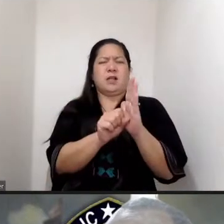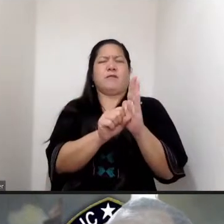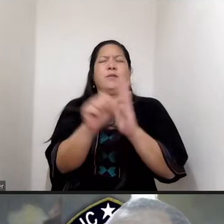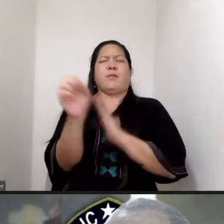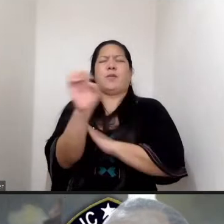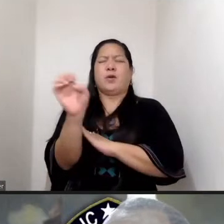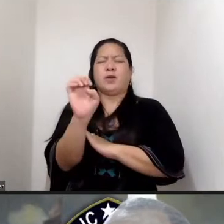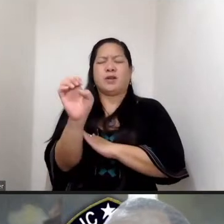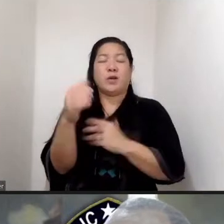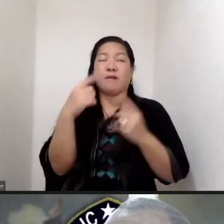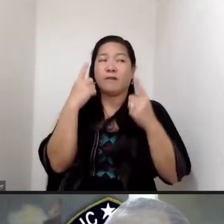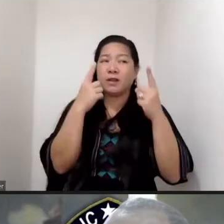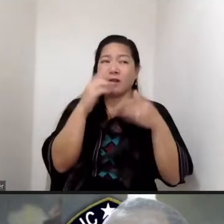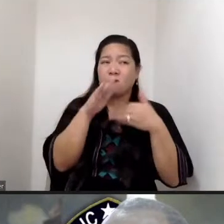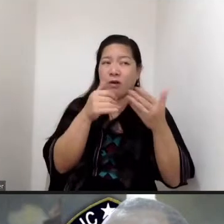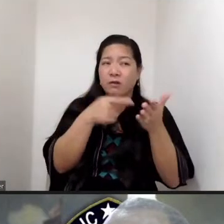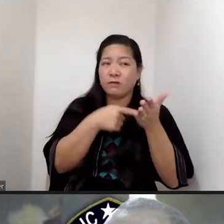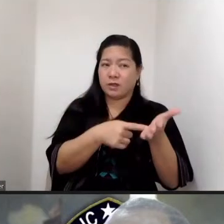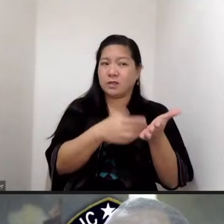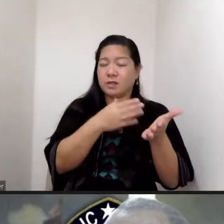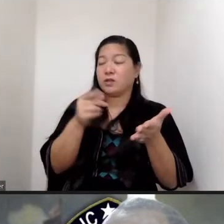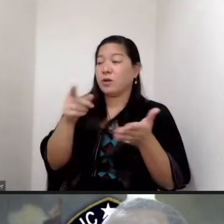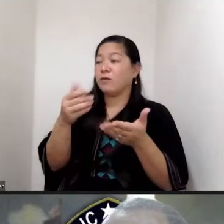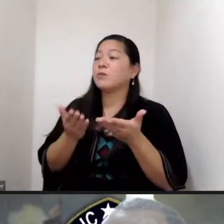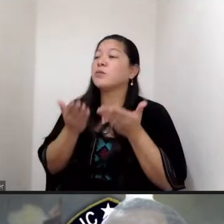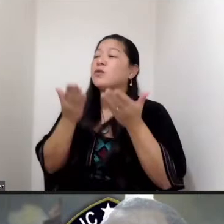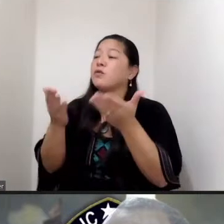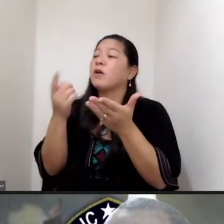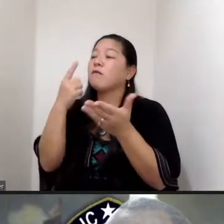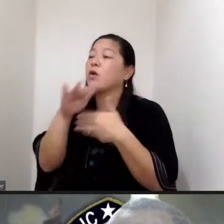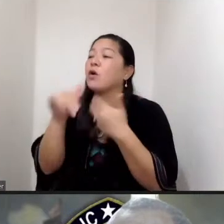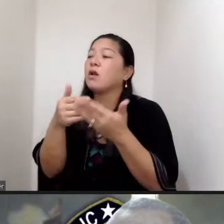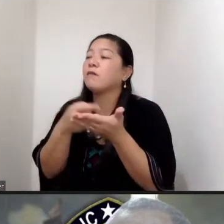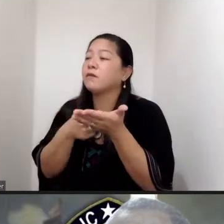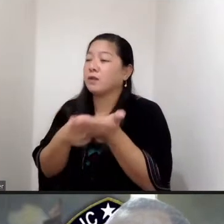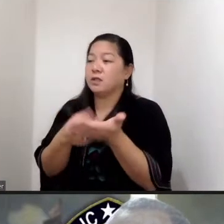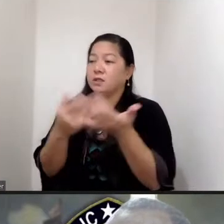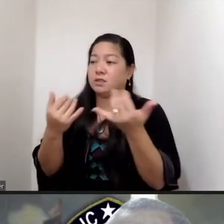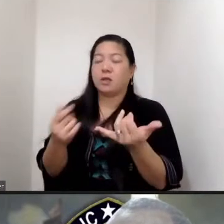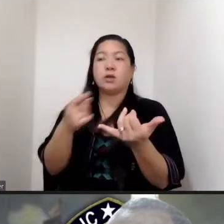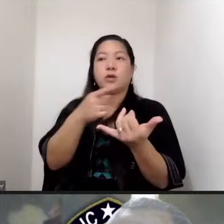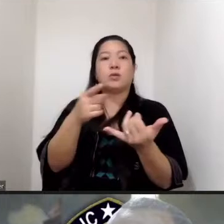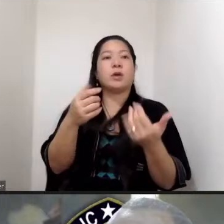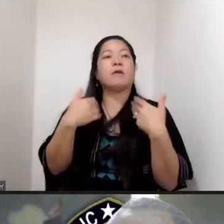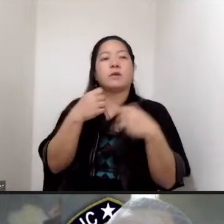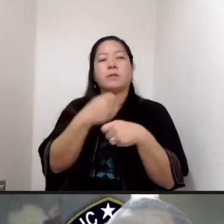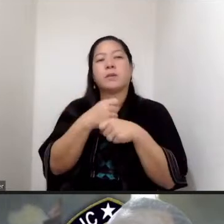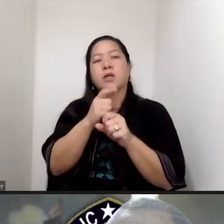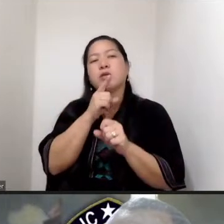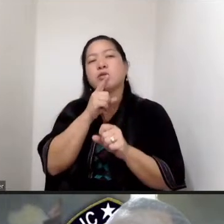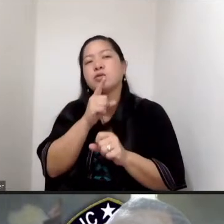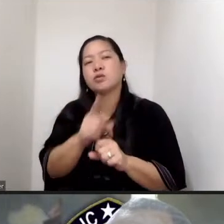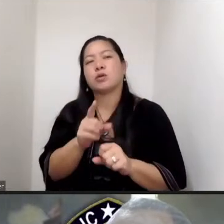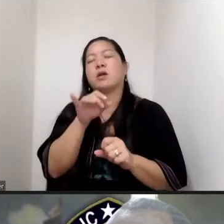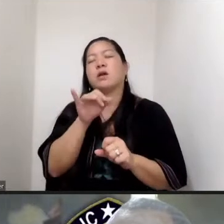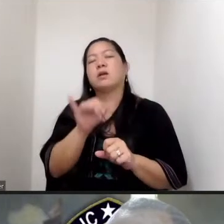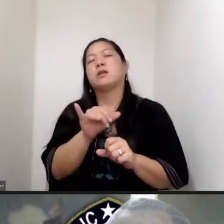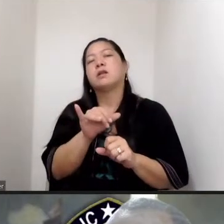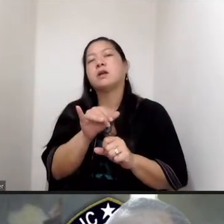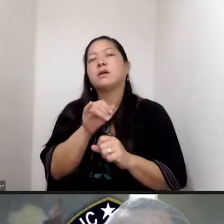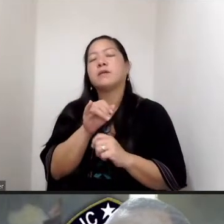think of all of this, and you have to provide for all of this. You have to make sure that there